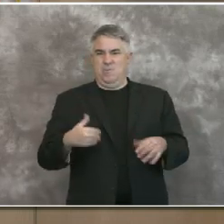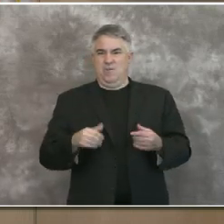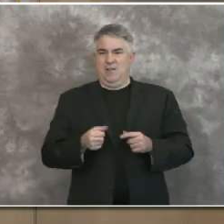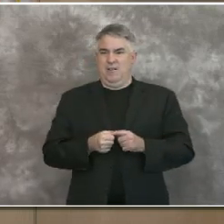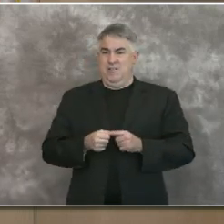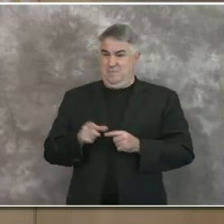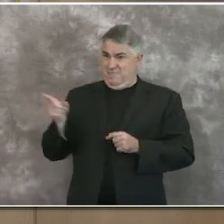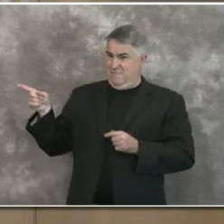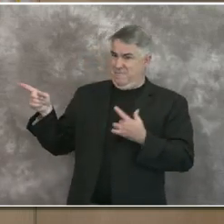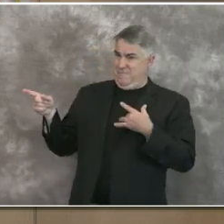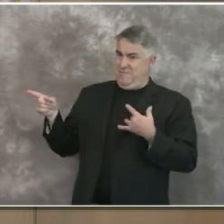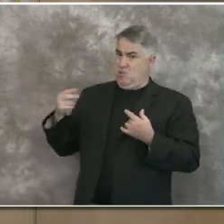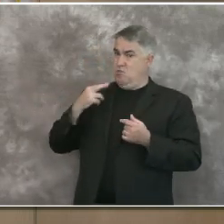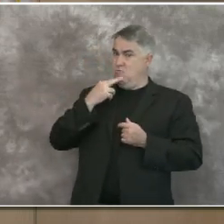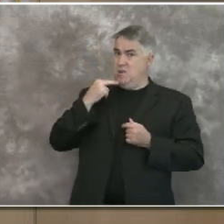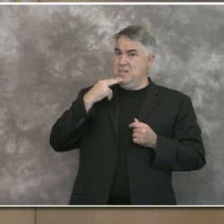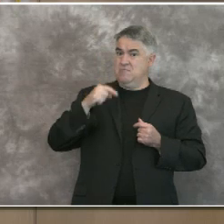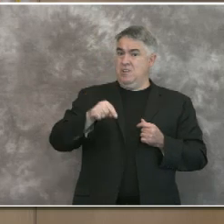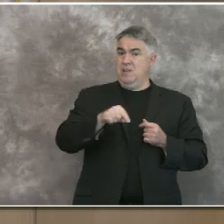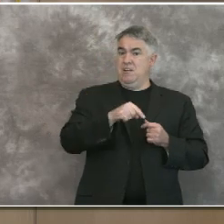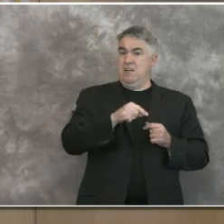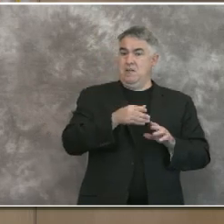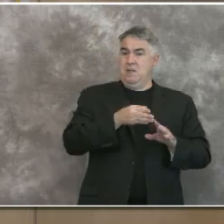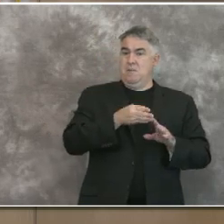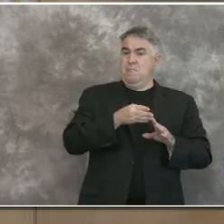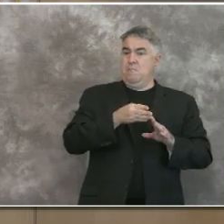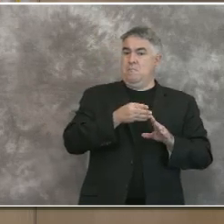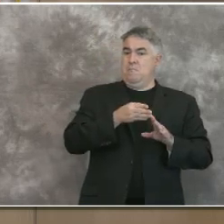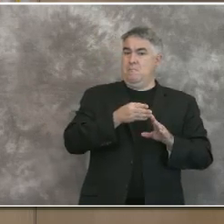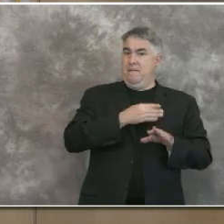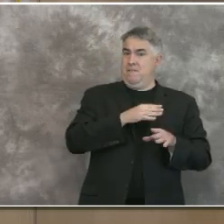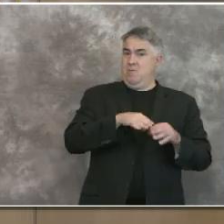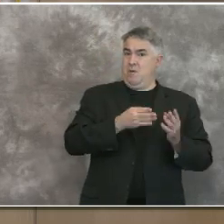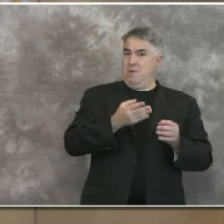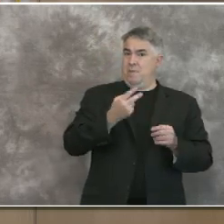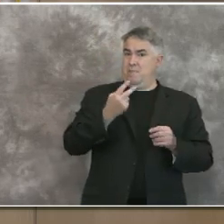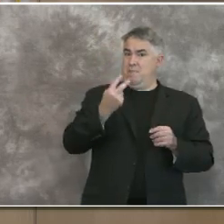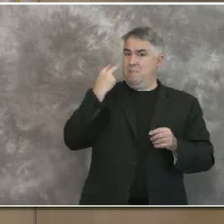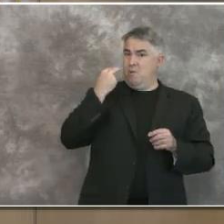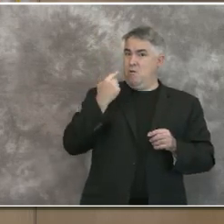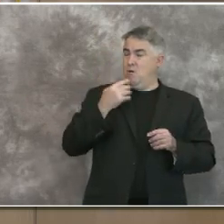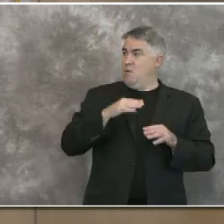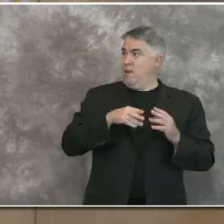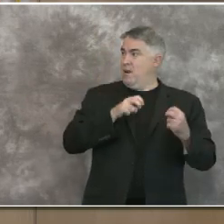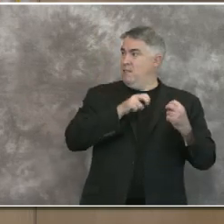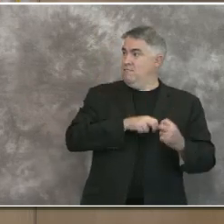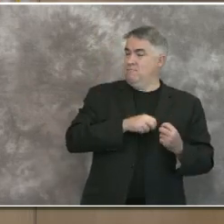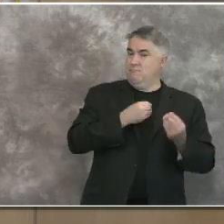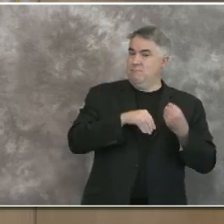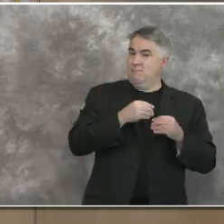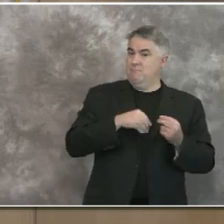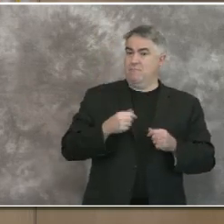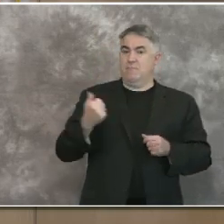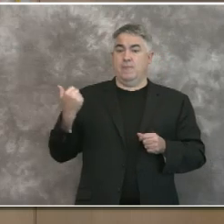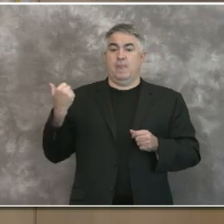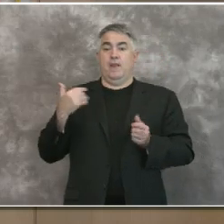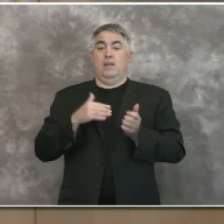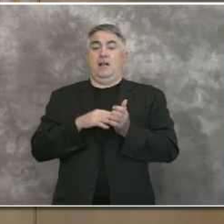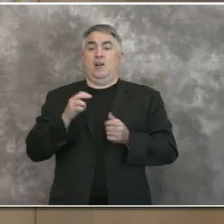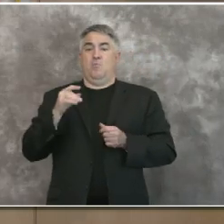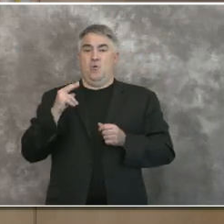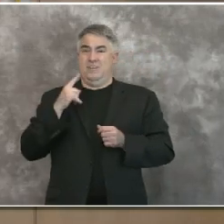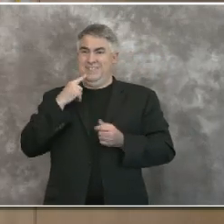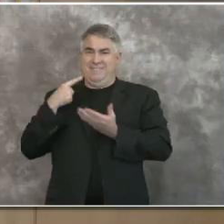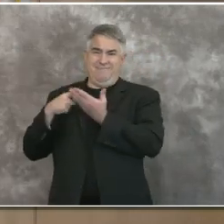Day weekend. Well, I know that Dr. Wooten has been in close contact with the State Department of Public Health, but I'll let her respond to the